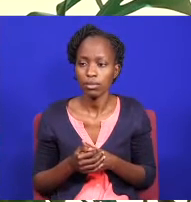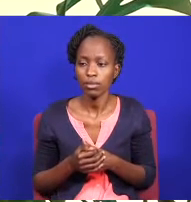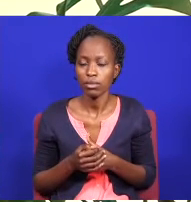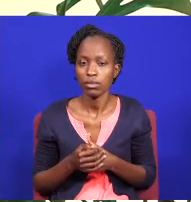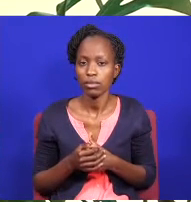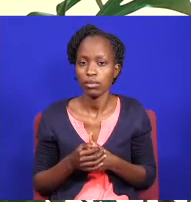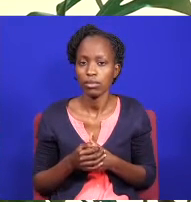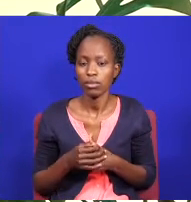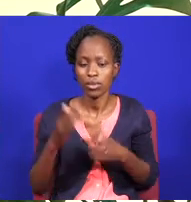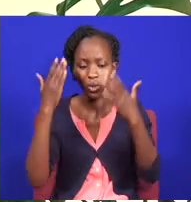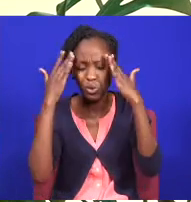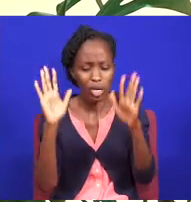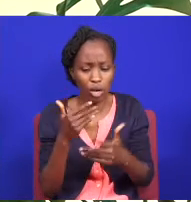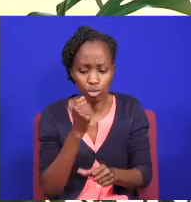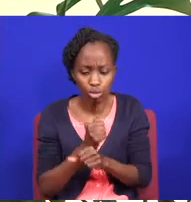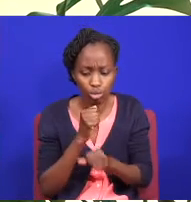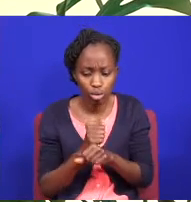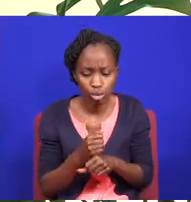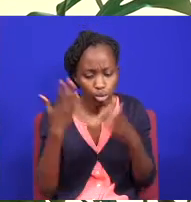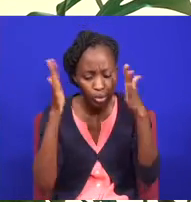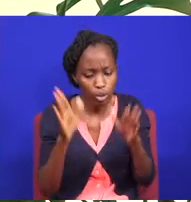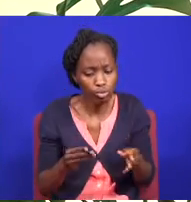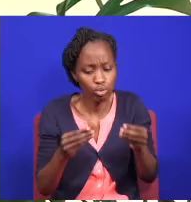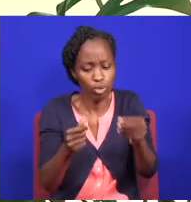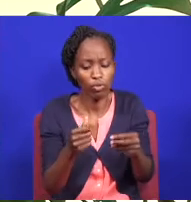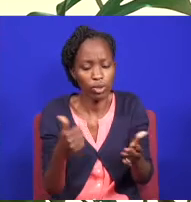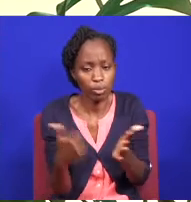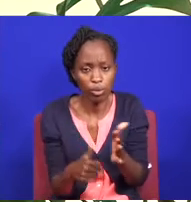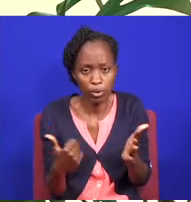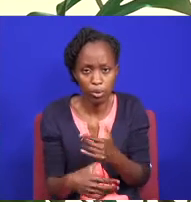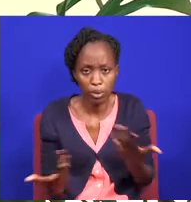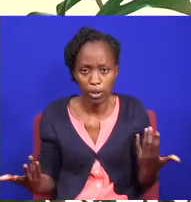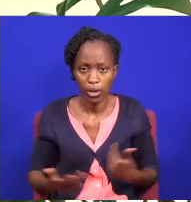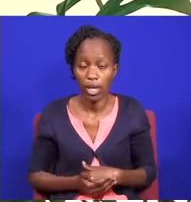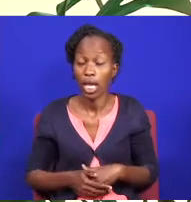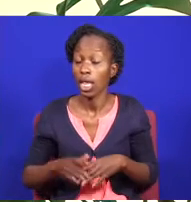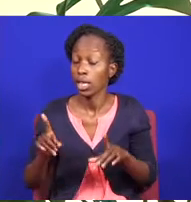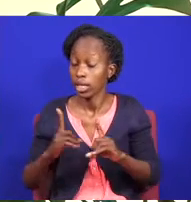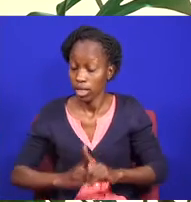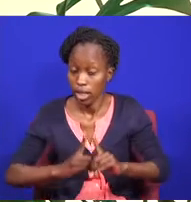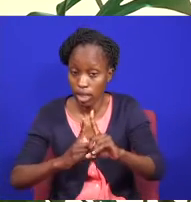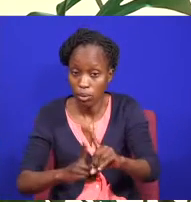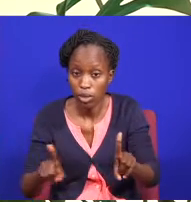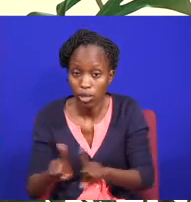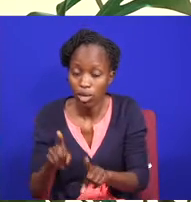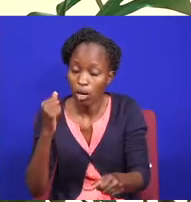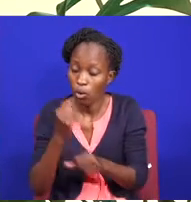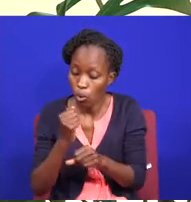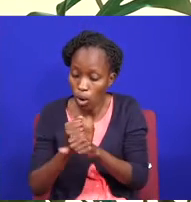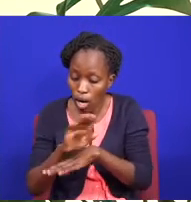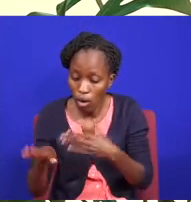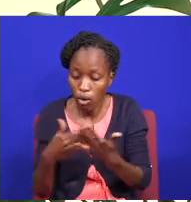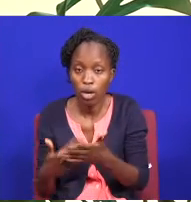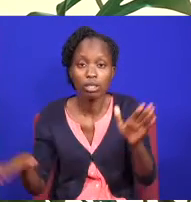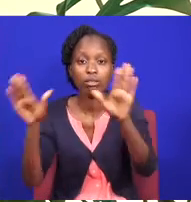do it. You don't know how to get results out of what you are doing. The disciples had toiled the whole night trying